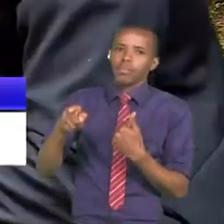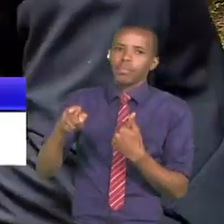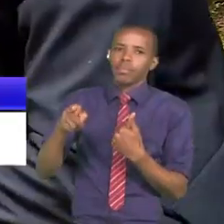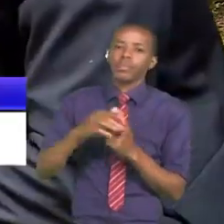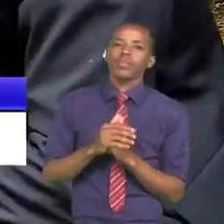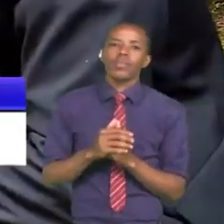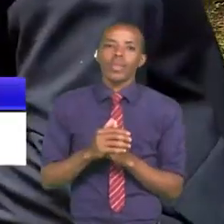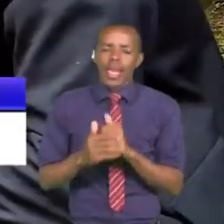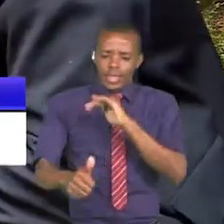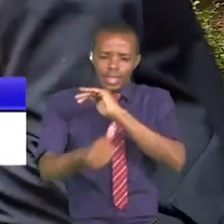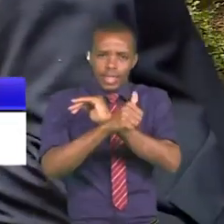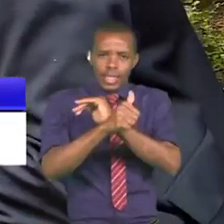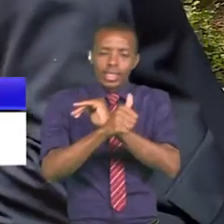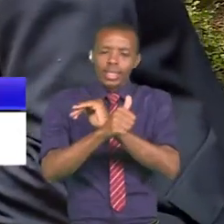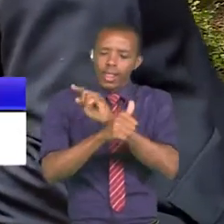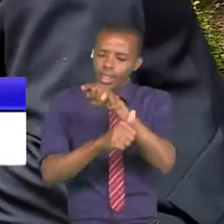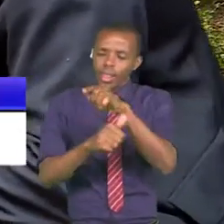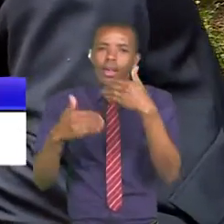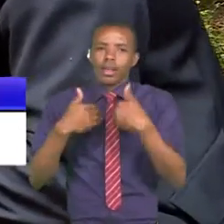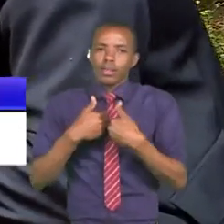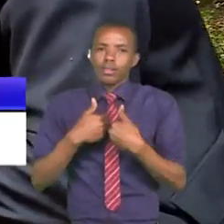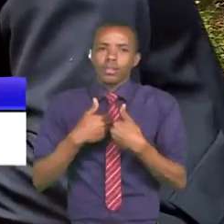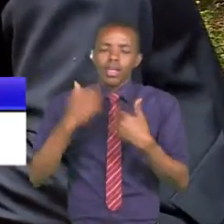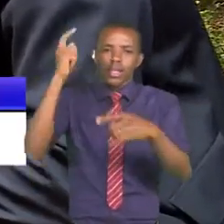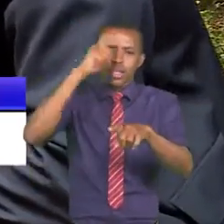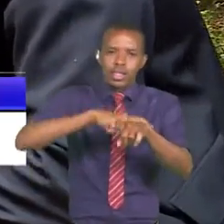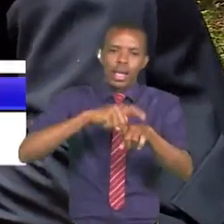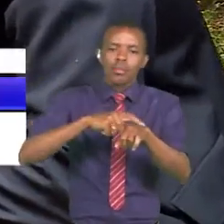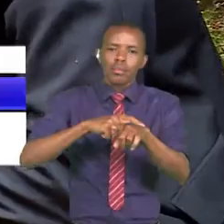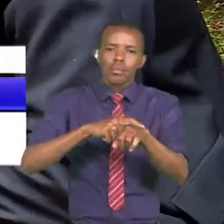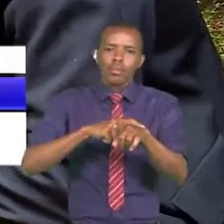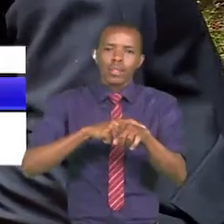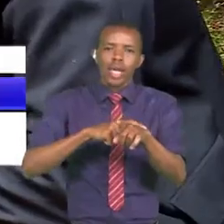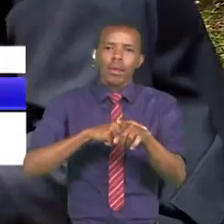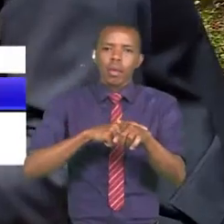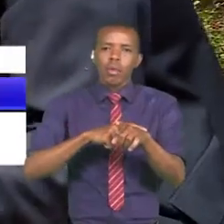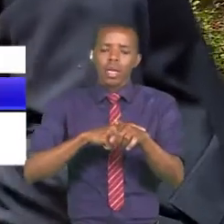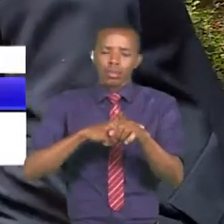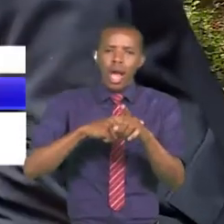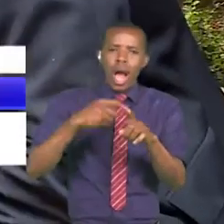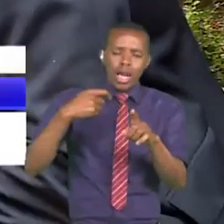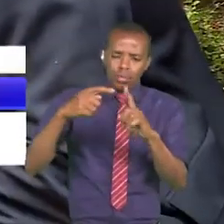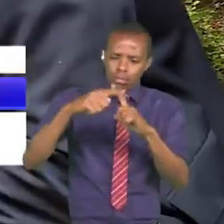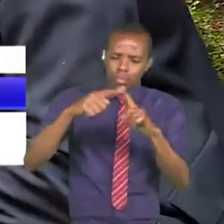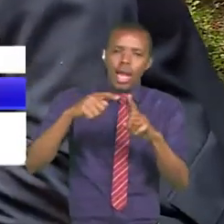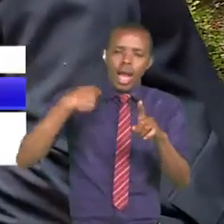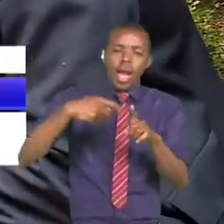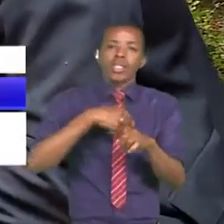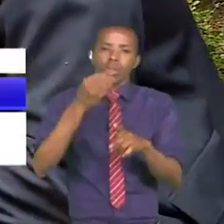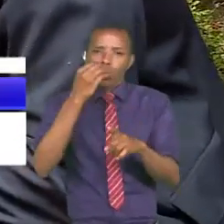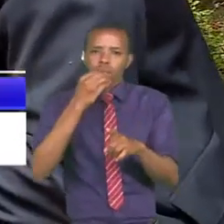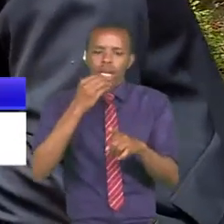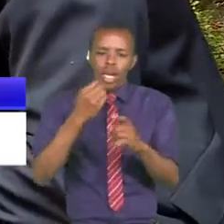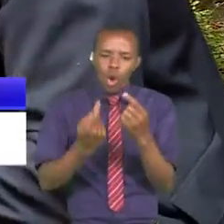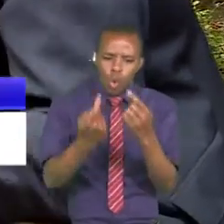The risks is there, the risks are there when the cattle is being slaughtered and being consumed by us and the meat is not properly